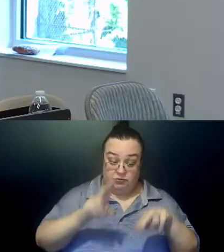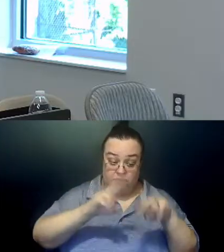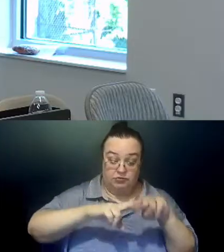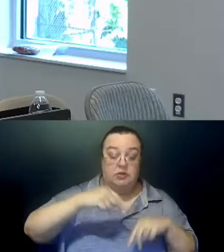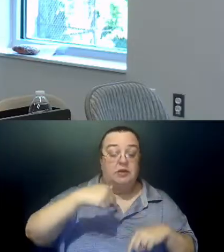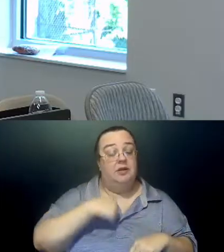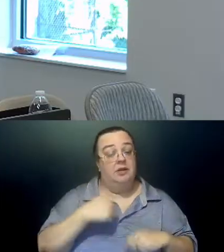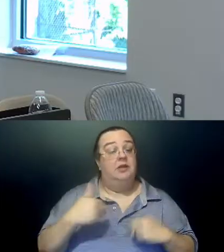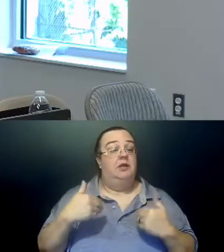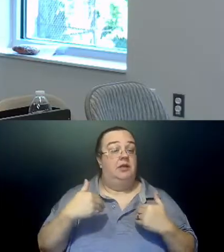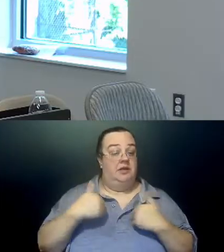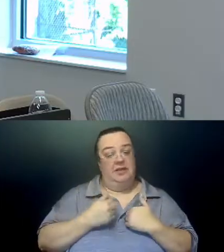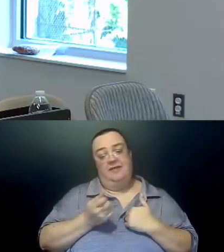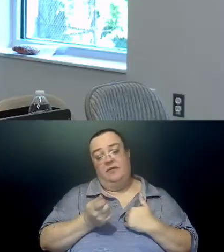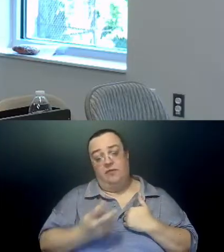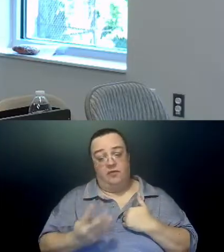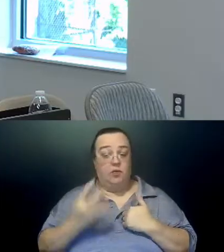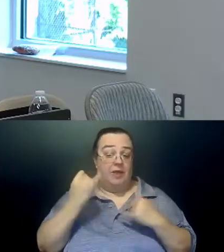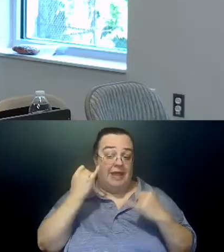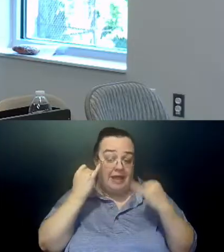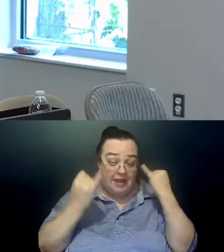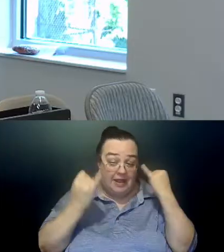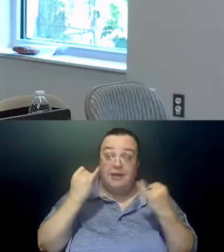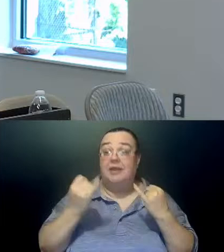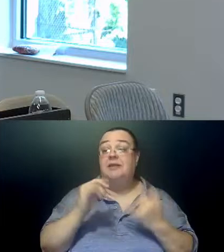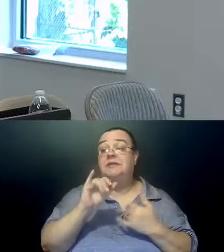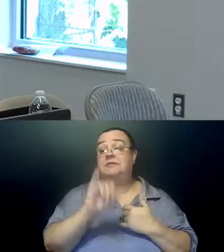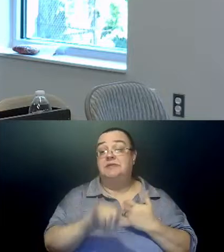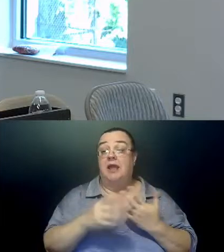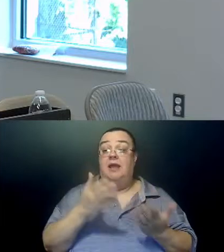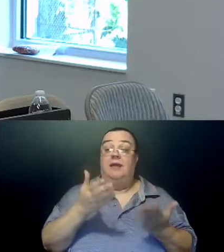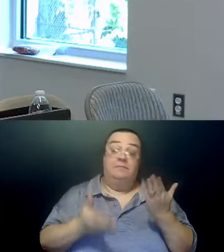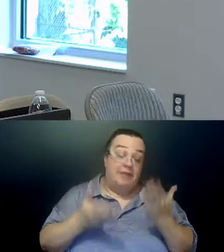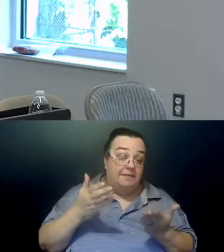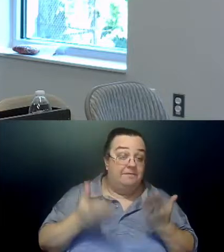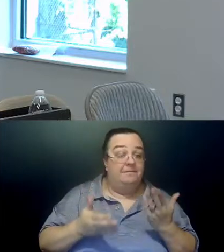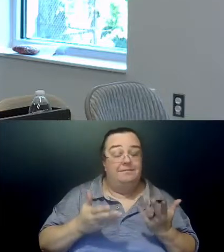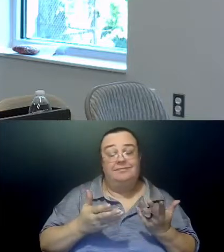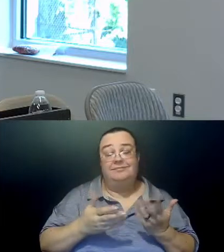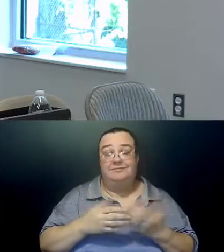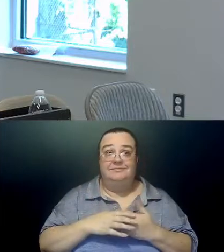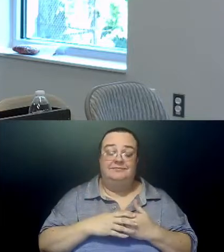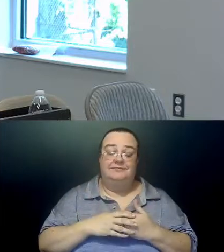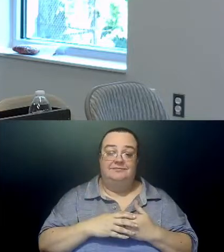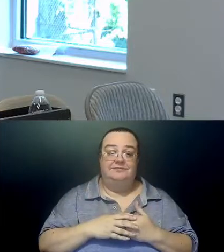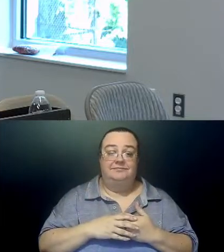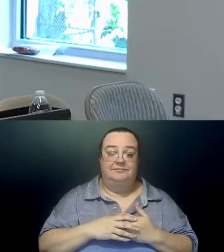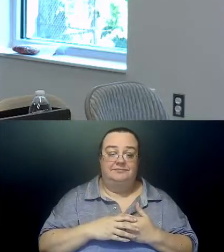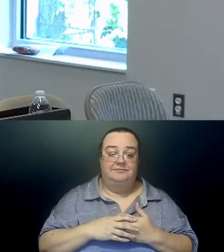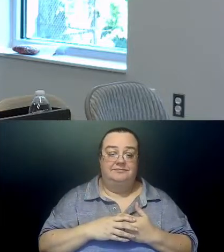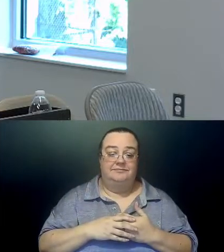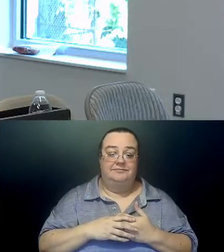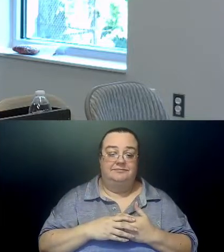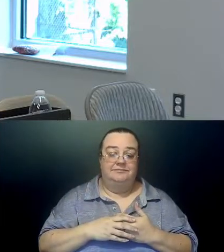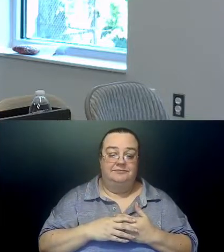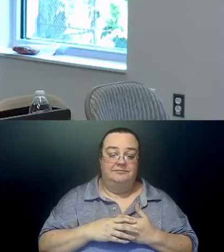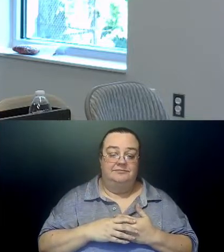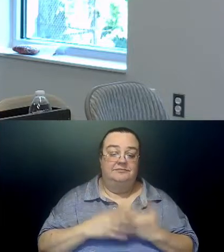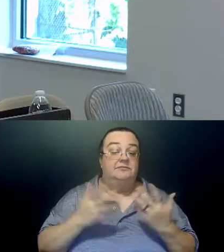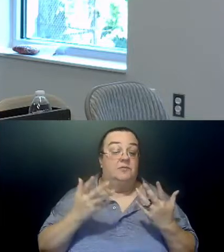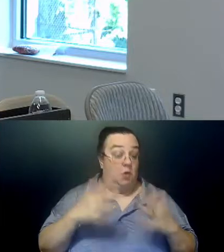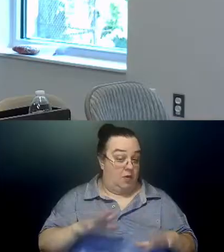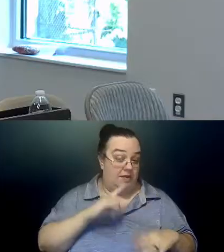few ideas which may or may have been explored. One is